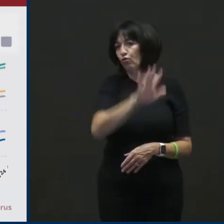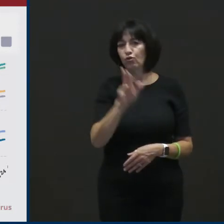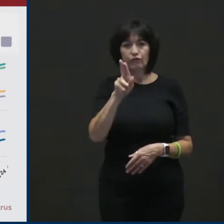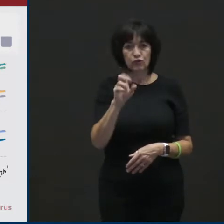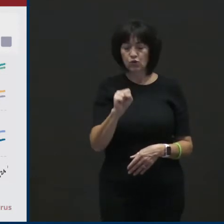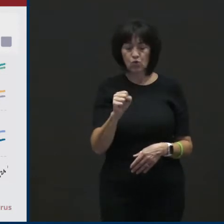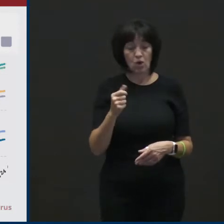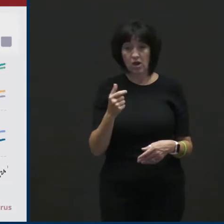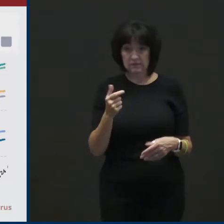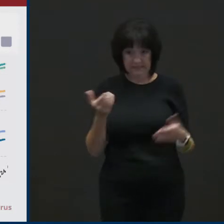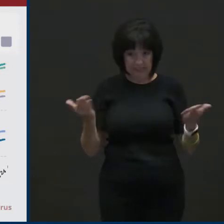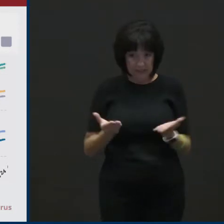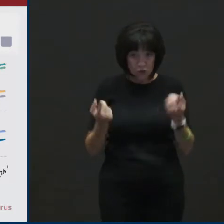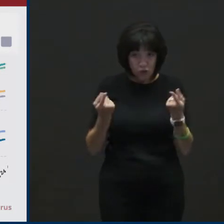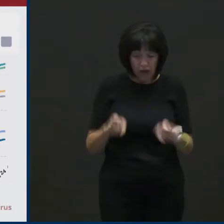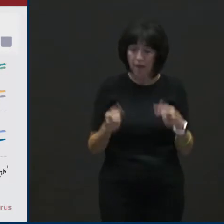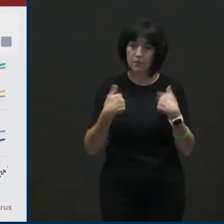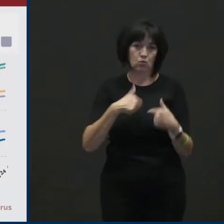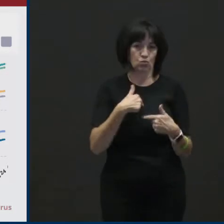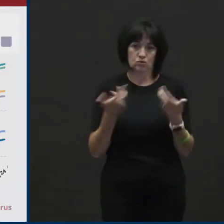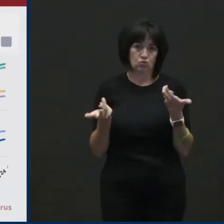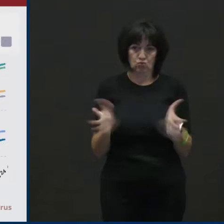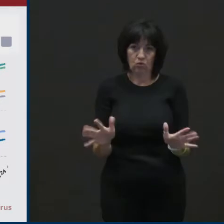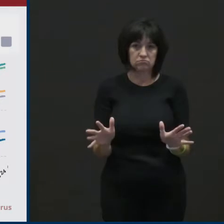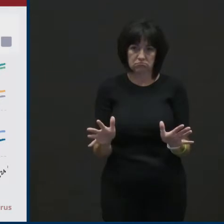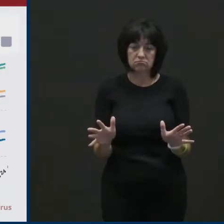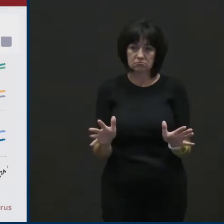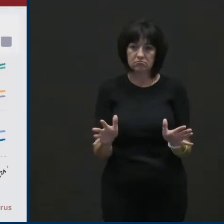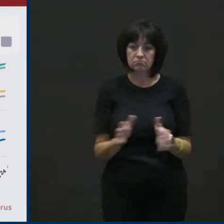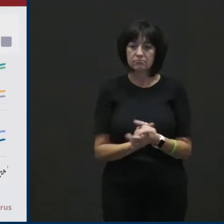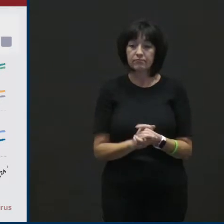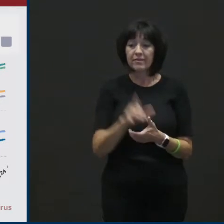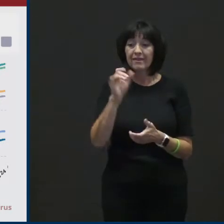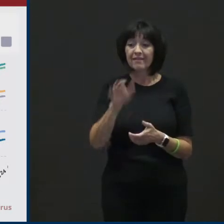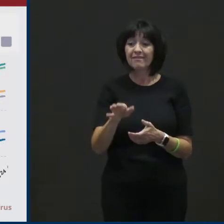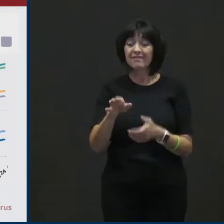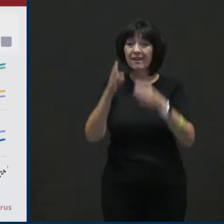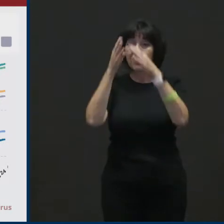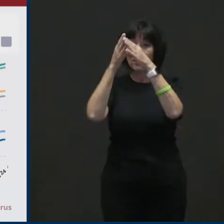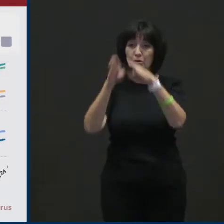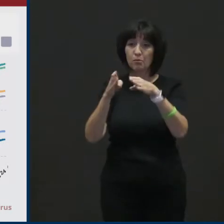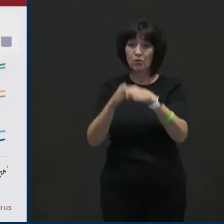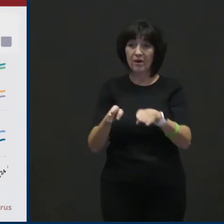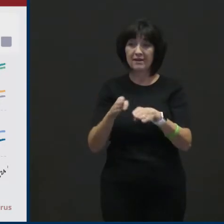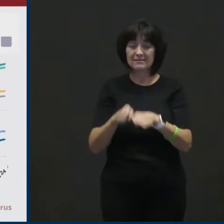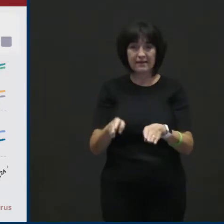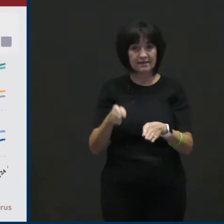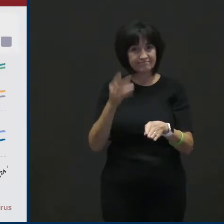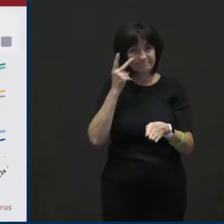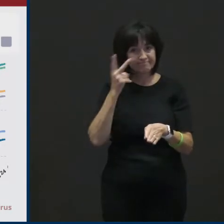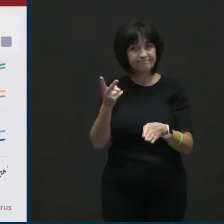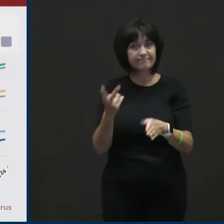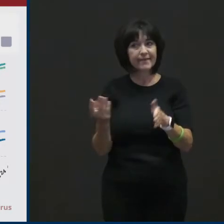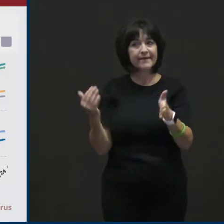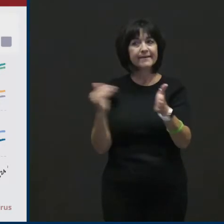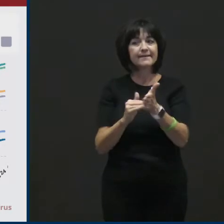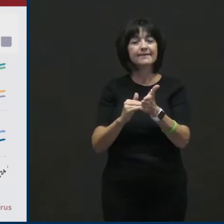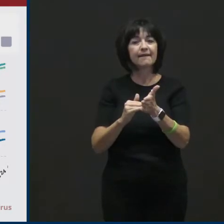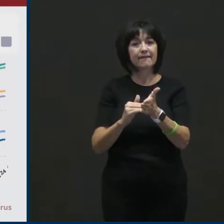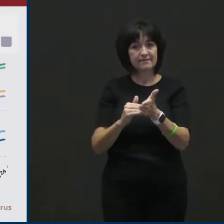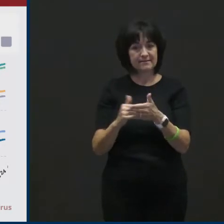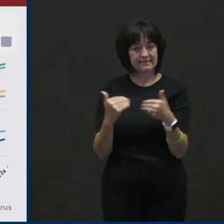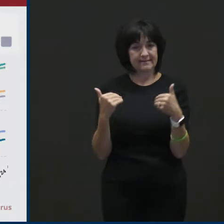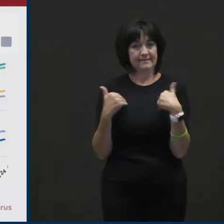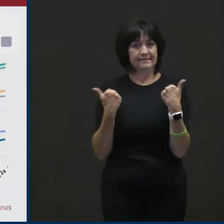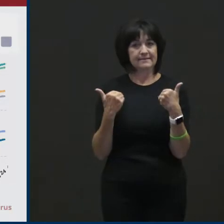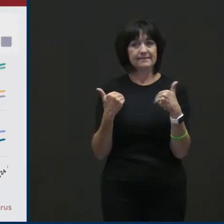here in Delaware. Here's the breakdown of positive cases. Again, that young adult group with the tick up there in